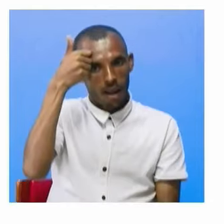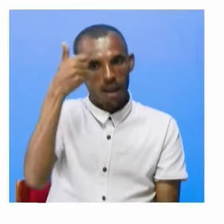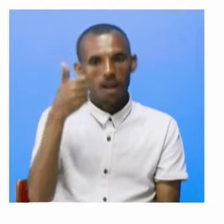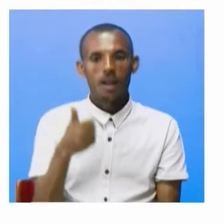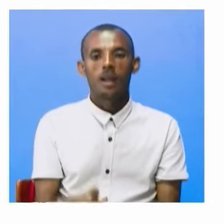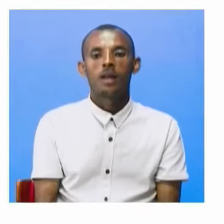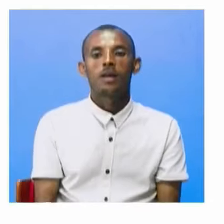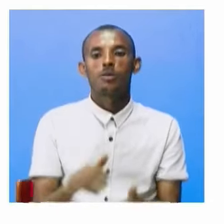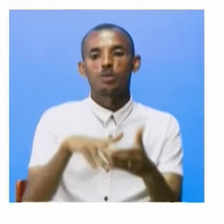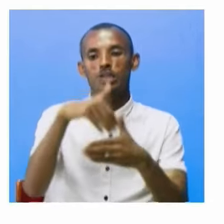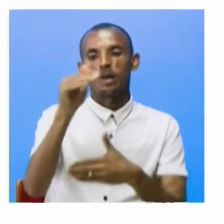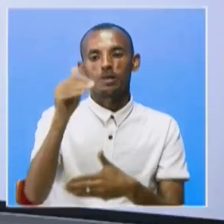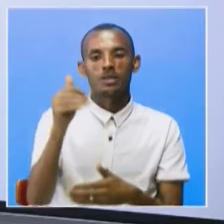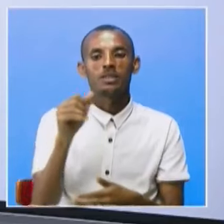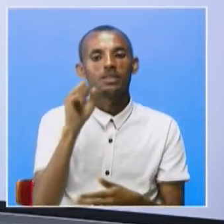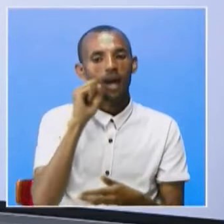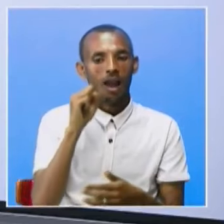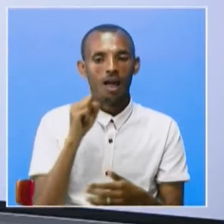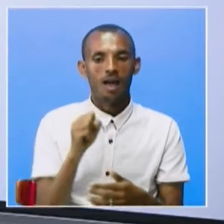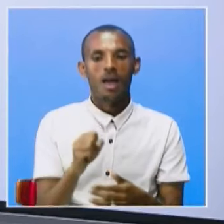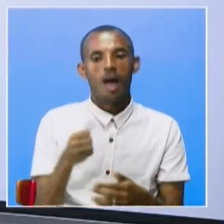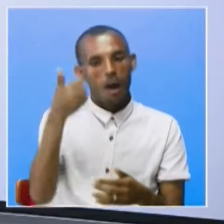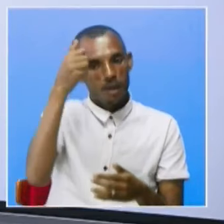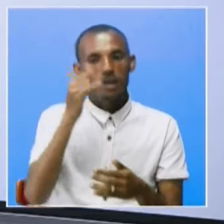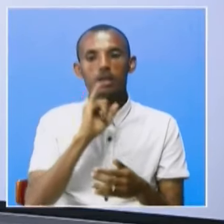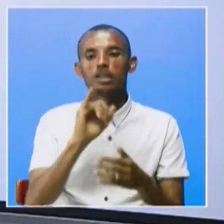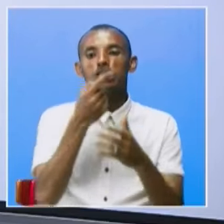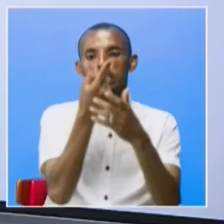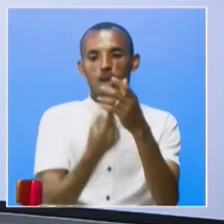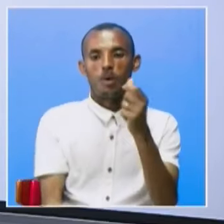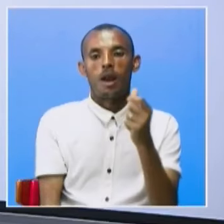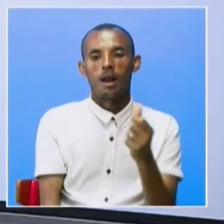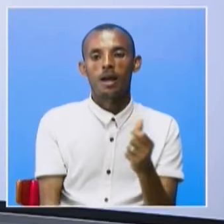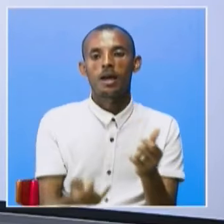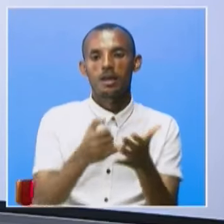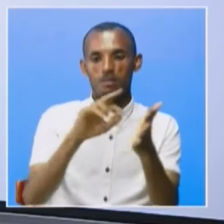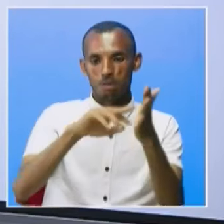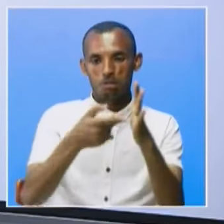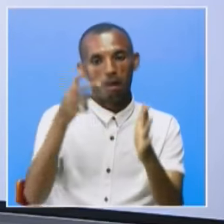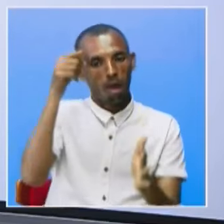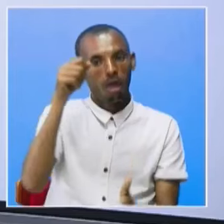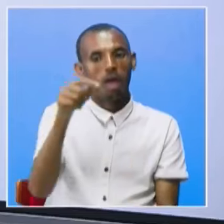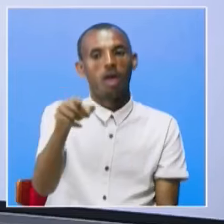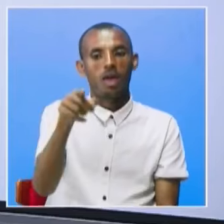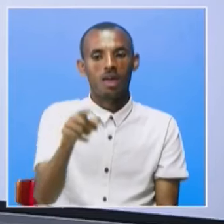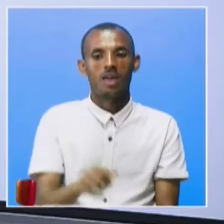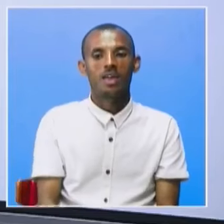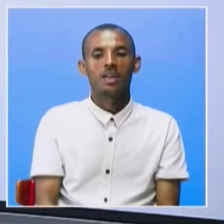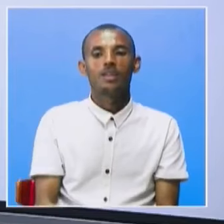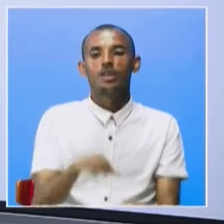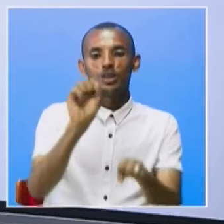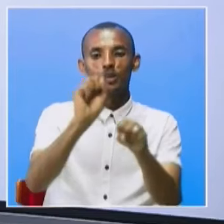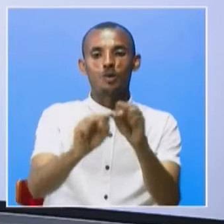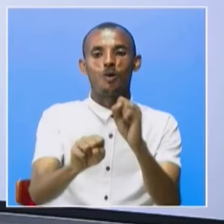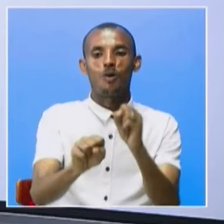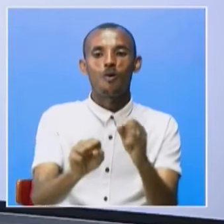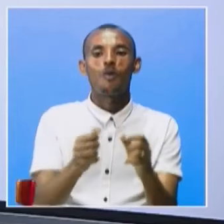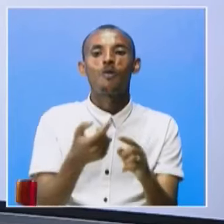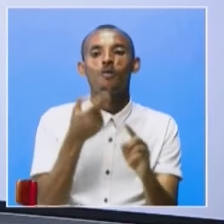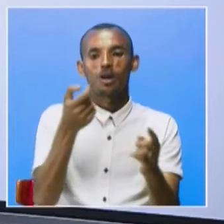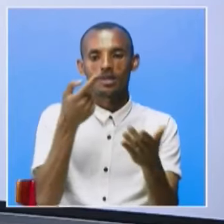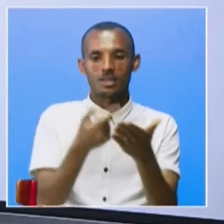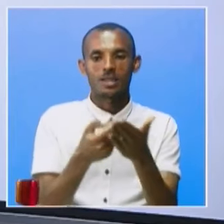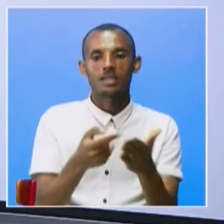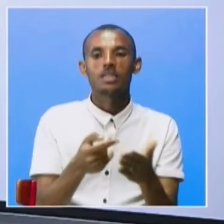yeah? Abel is singular. Even the name is replaced by the pronoun he, right? So, for such a